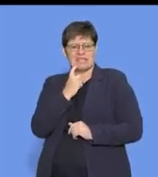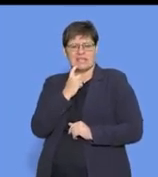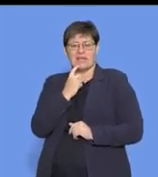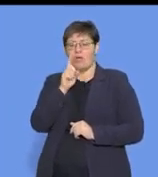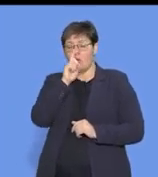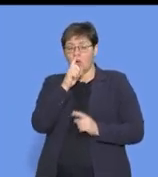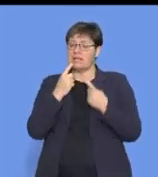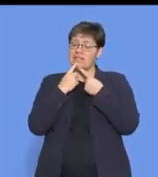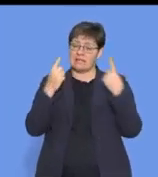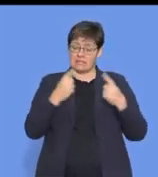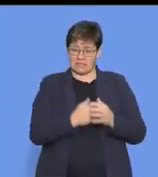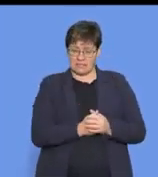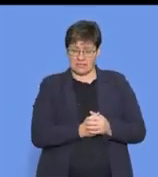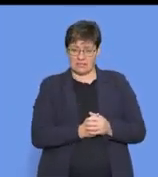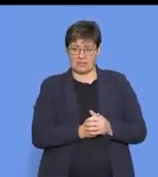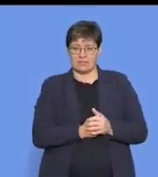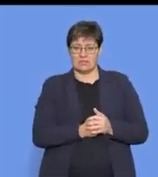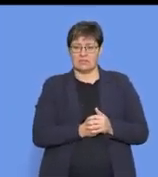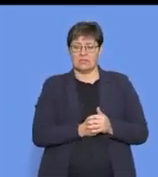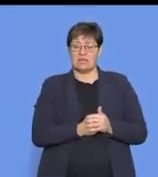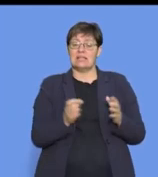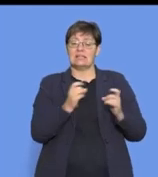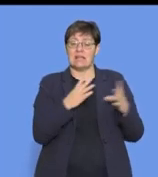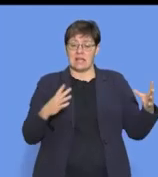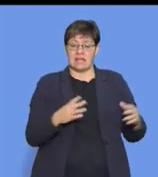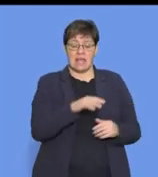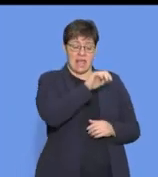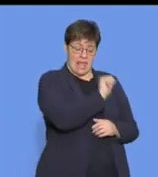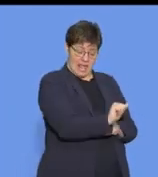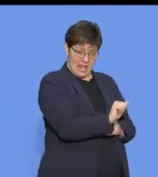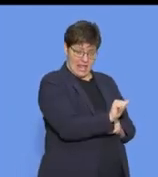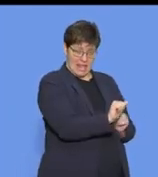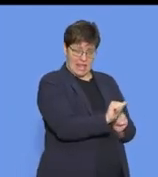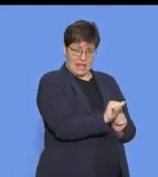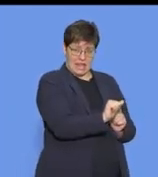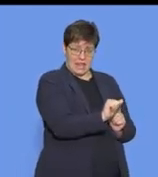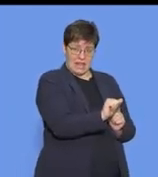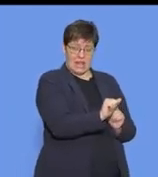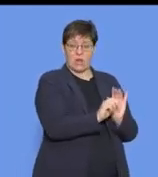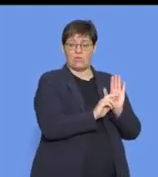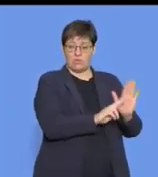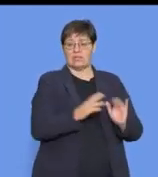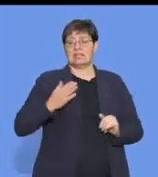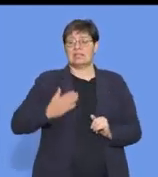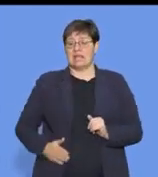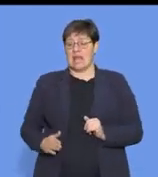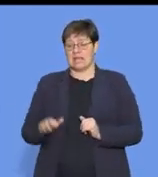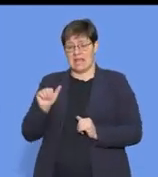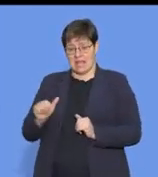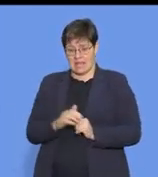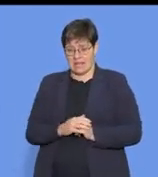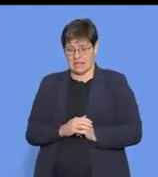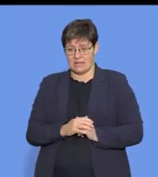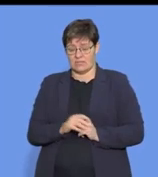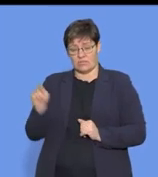the statement, it begins with the letter A, which represents the side A, so